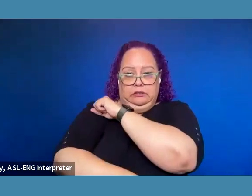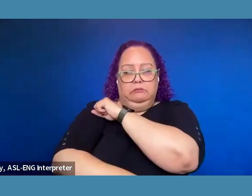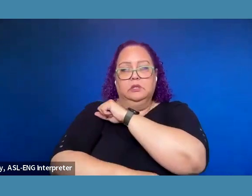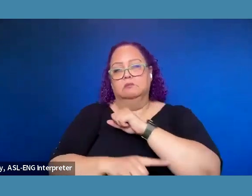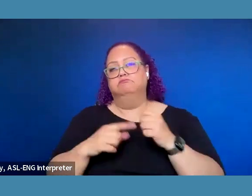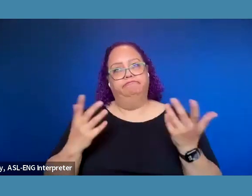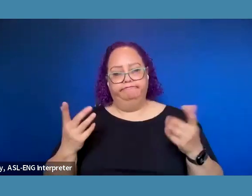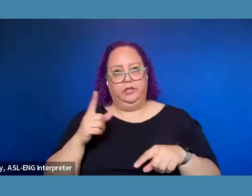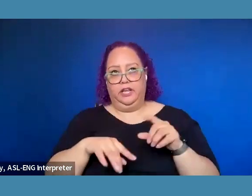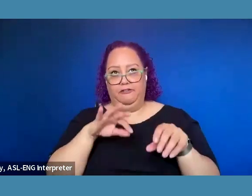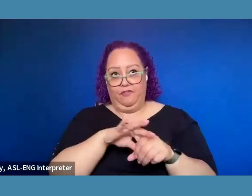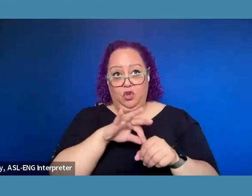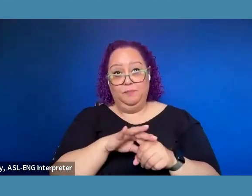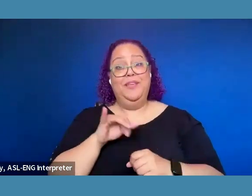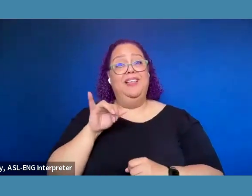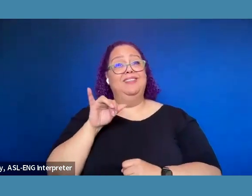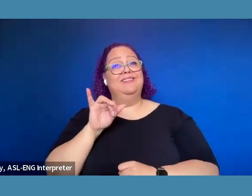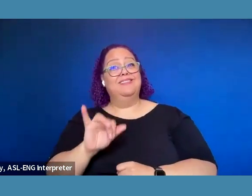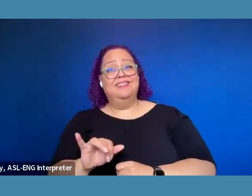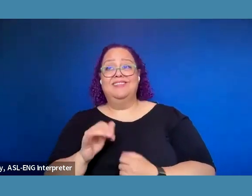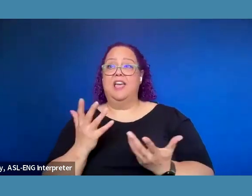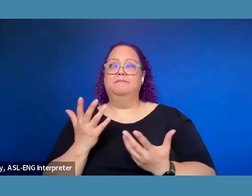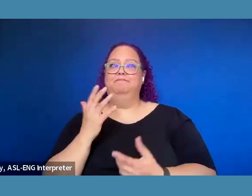but unfortunately,